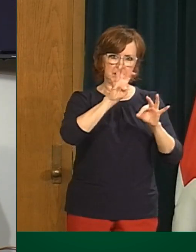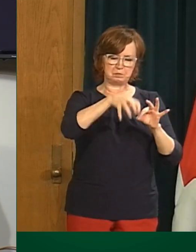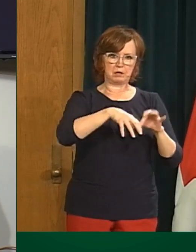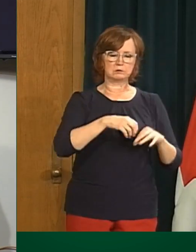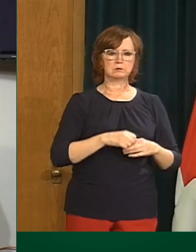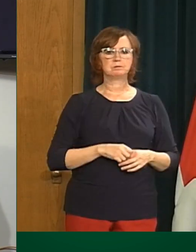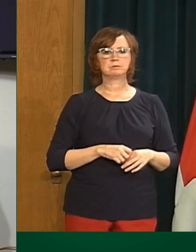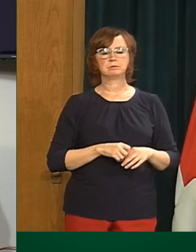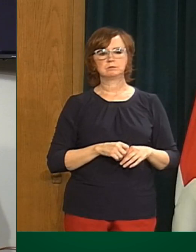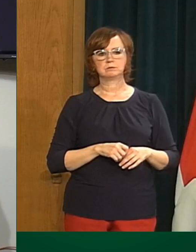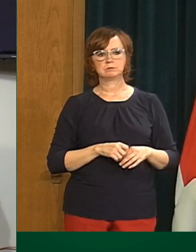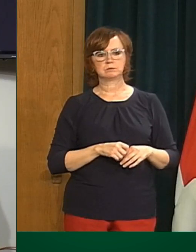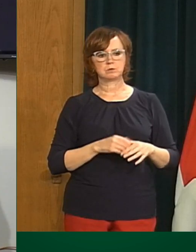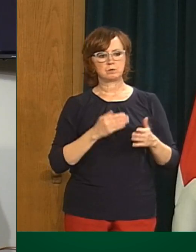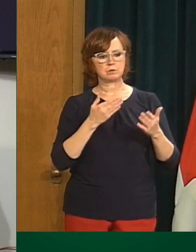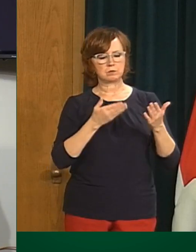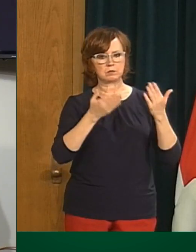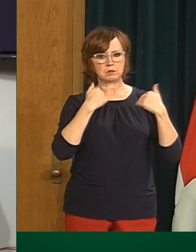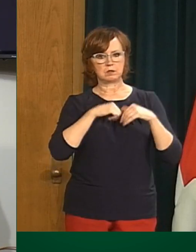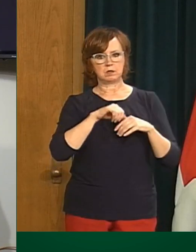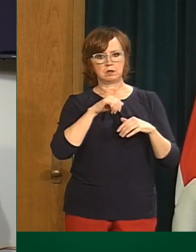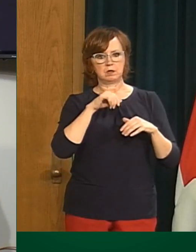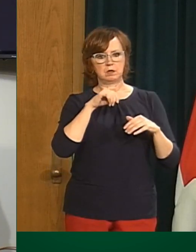We have also daily monitoring of